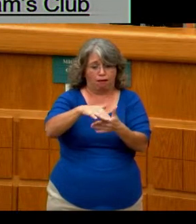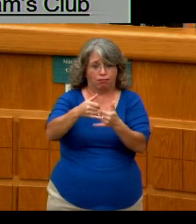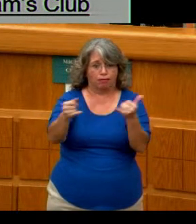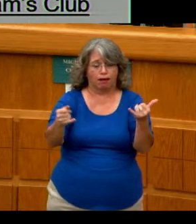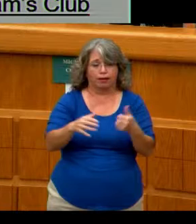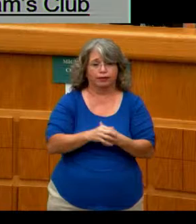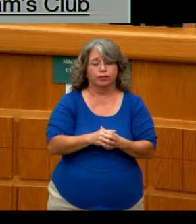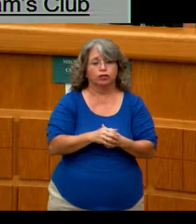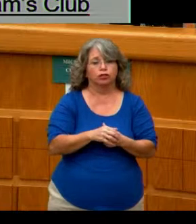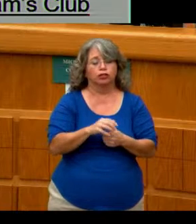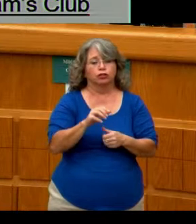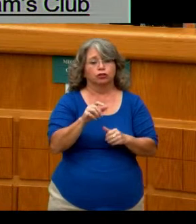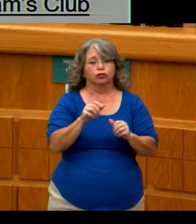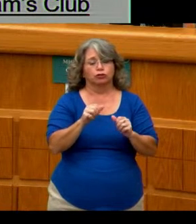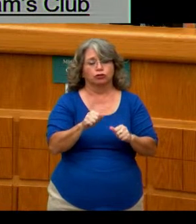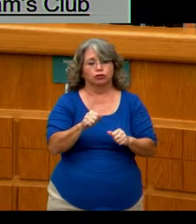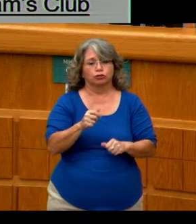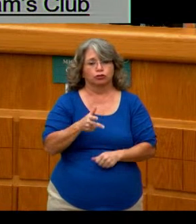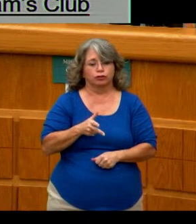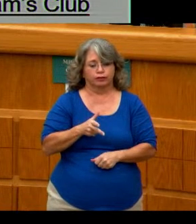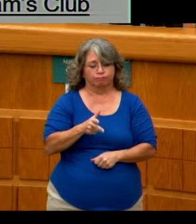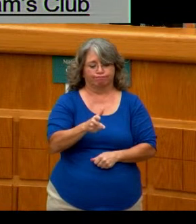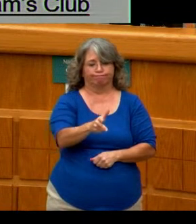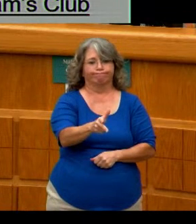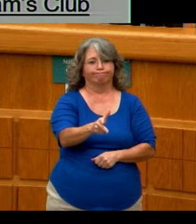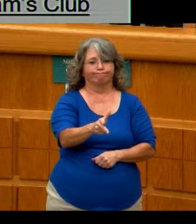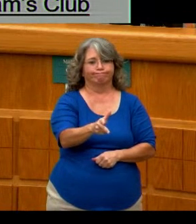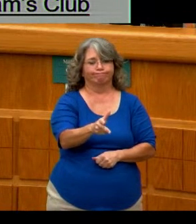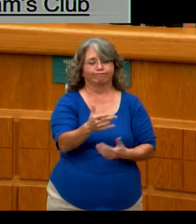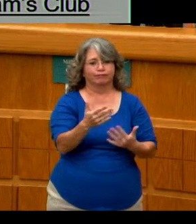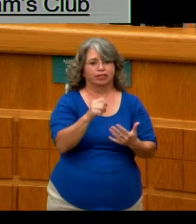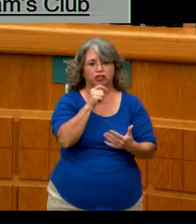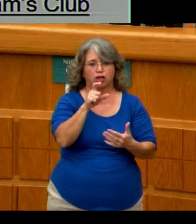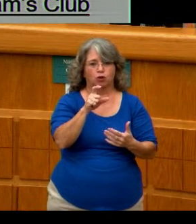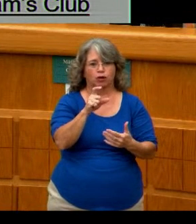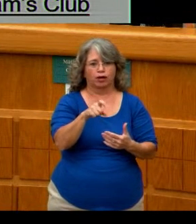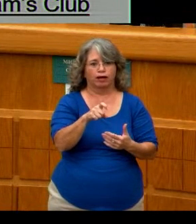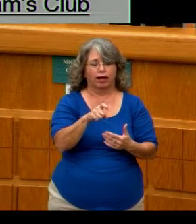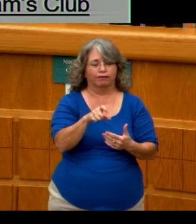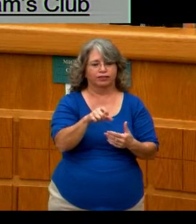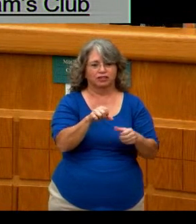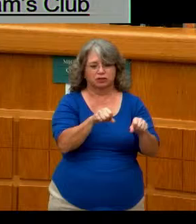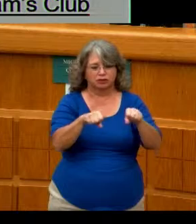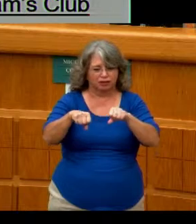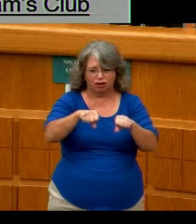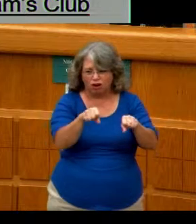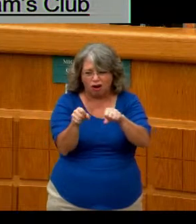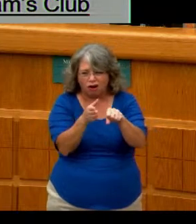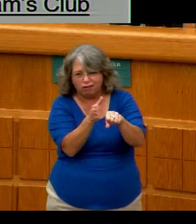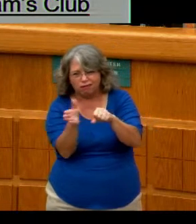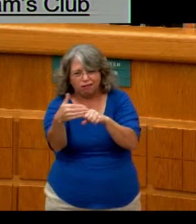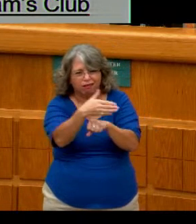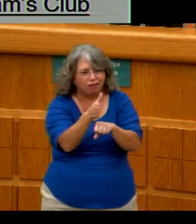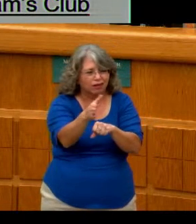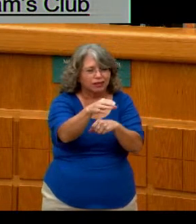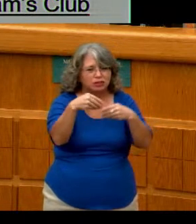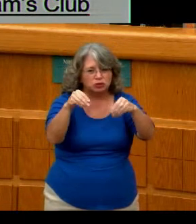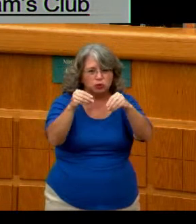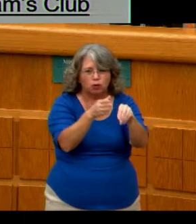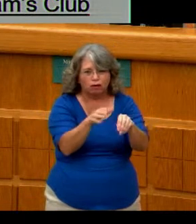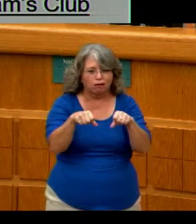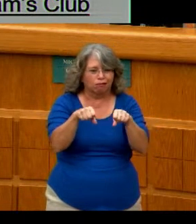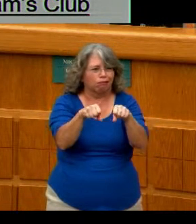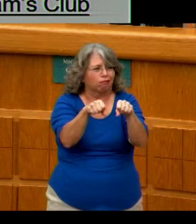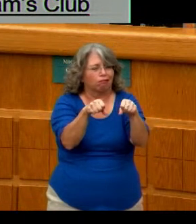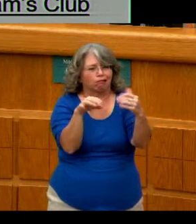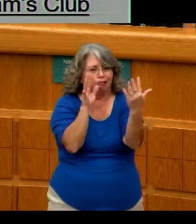contactless payment, so low risk of COVID. 3, you can surf the internet while waiting in the parking lot instead of navigating through crowded aisles